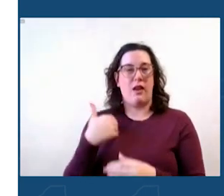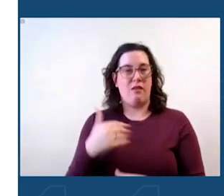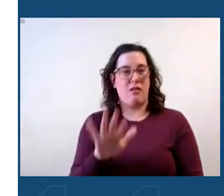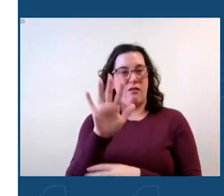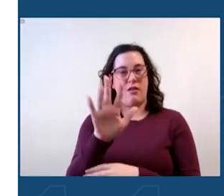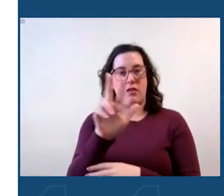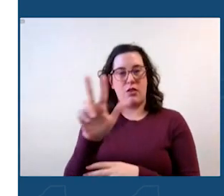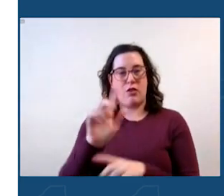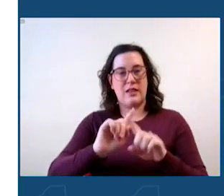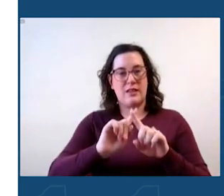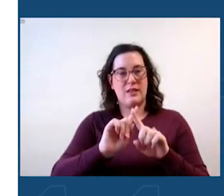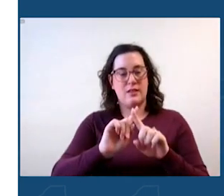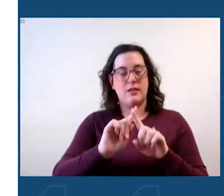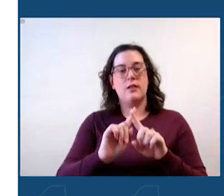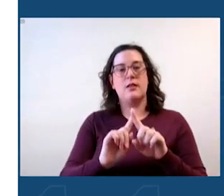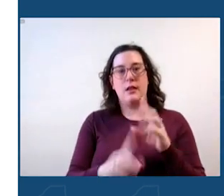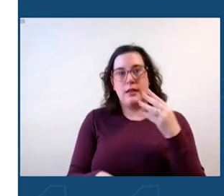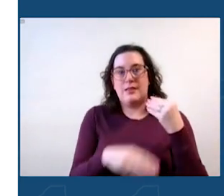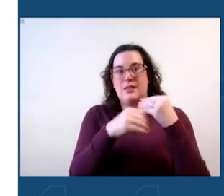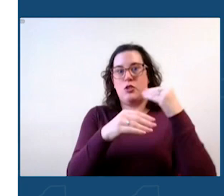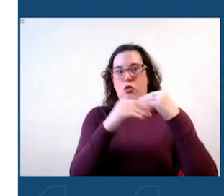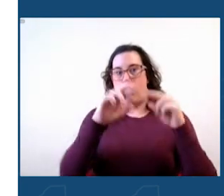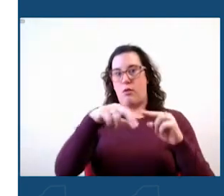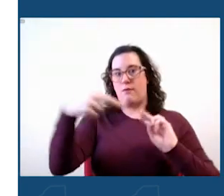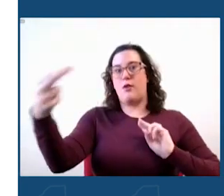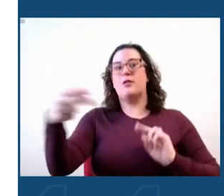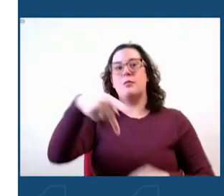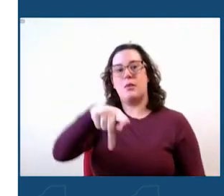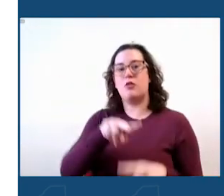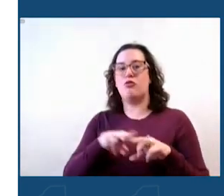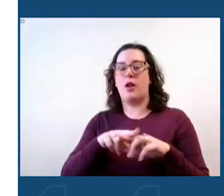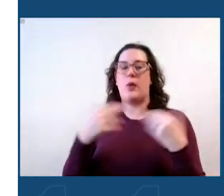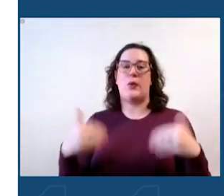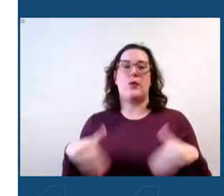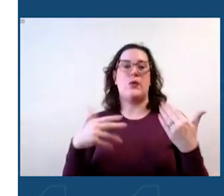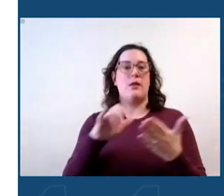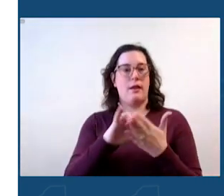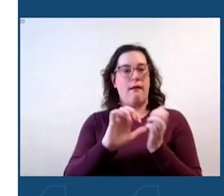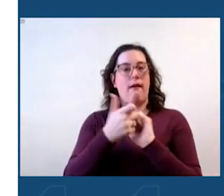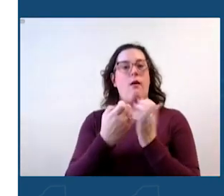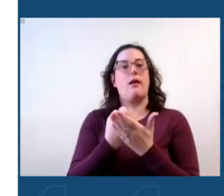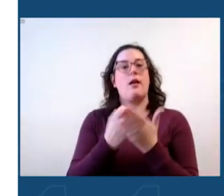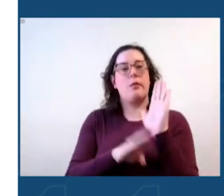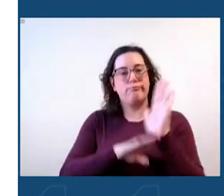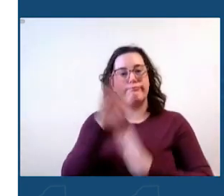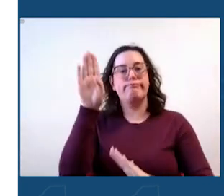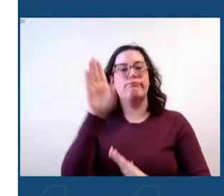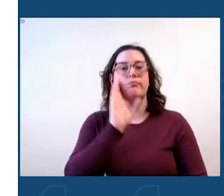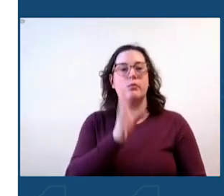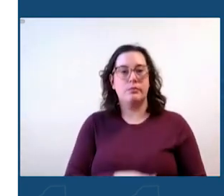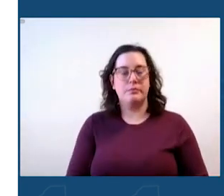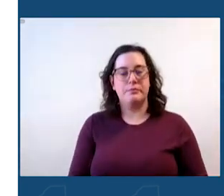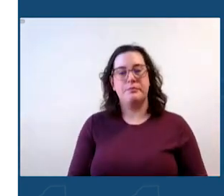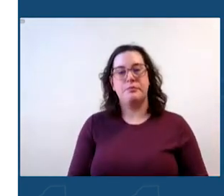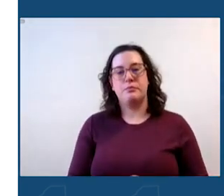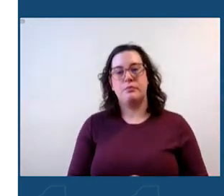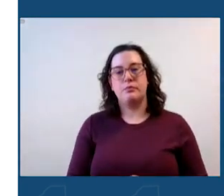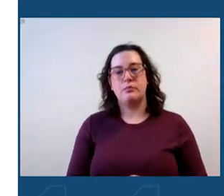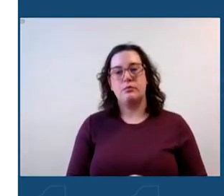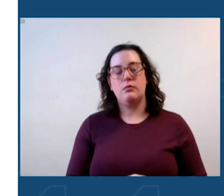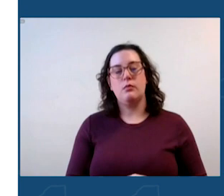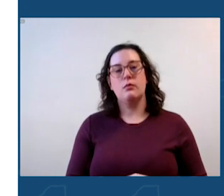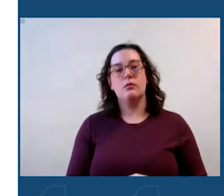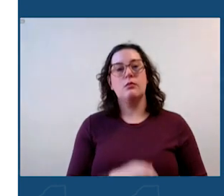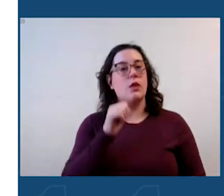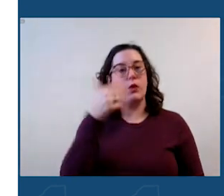reverse peak trains on the main line. That's how you create economic growth. And don't forget that we're